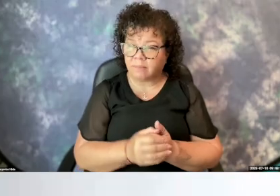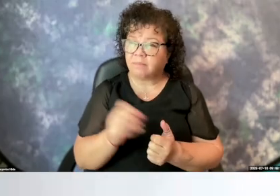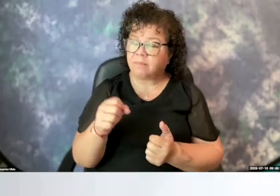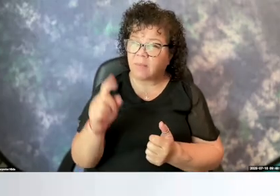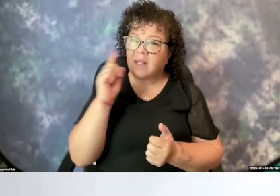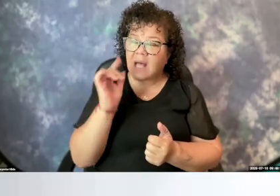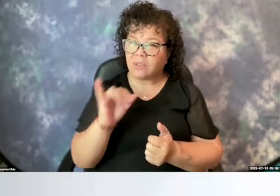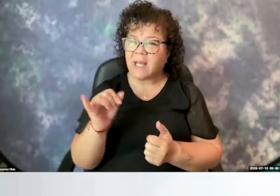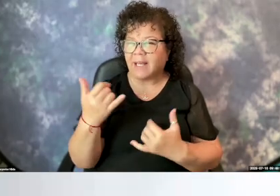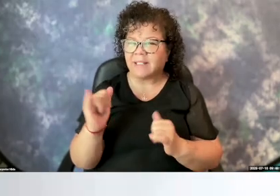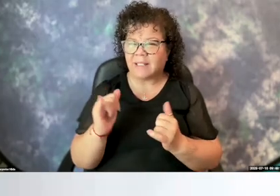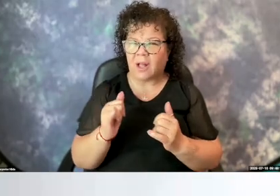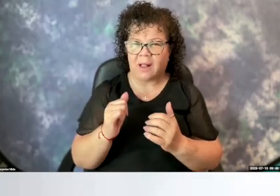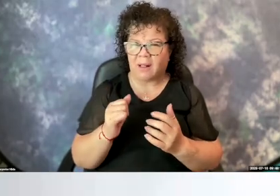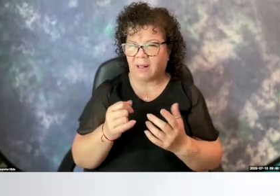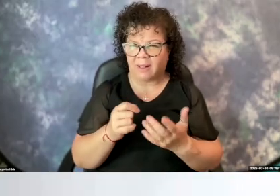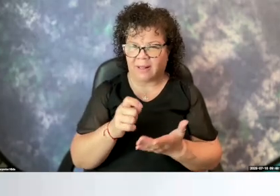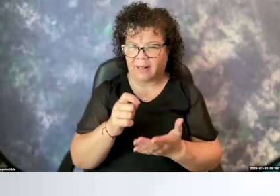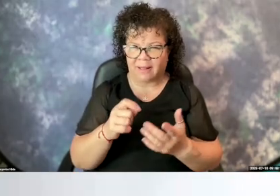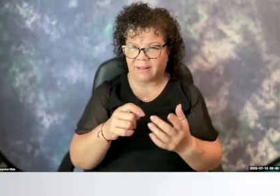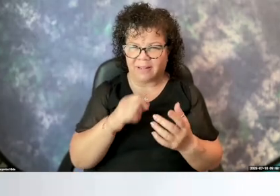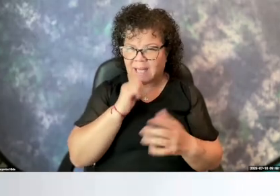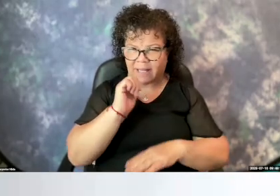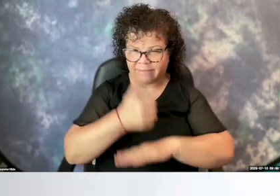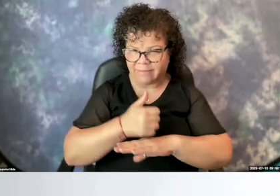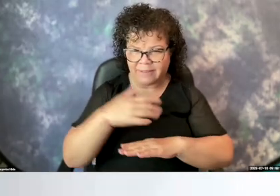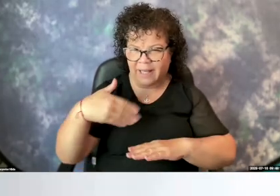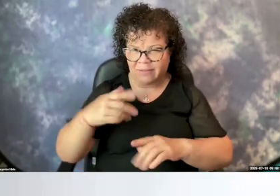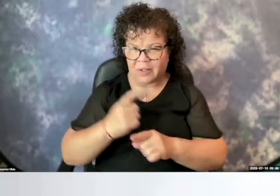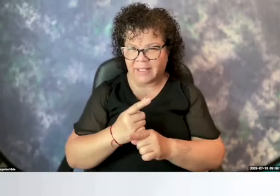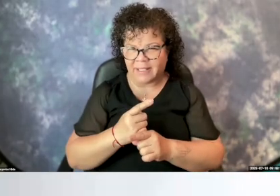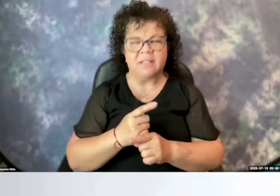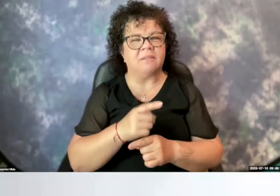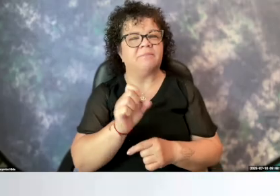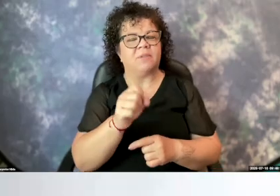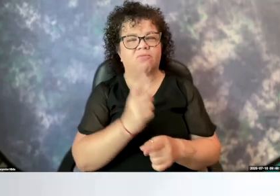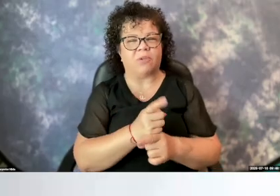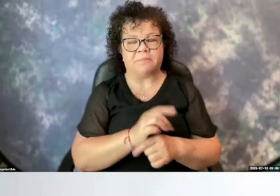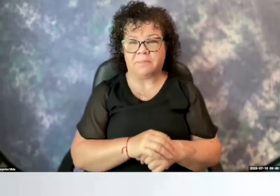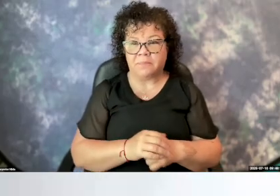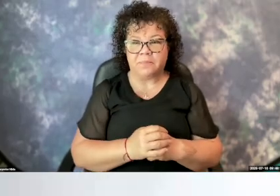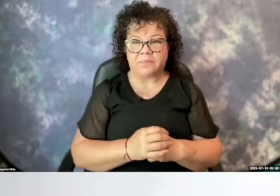Sure, yeah. It sounds like it's still in the works. Yeah. Okay, thanks.